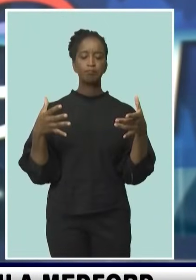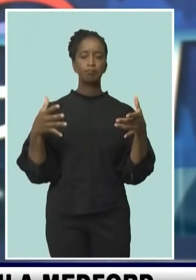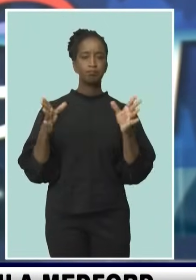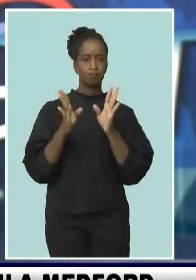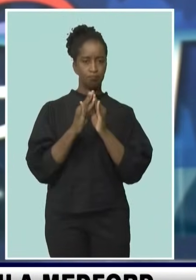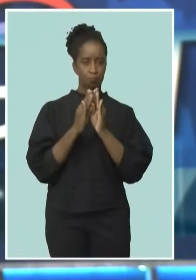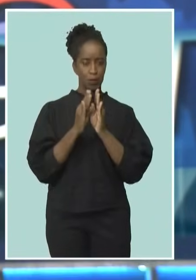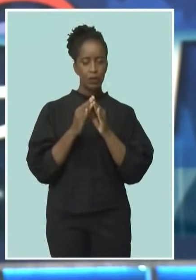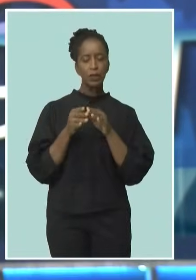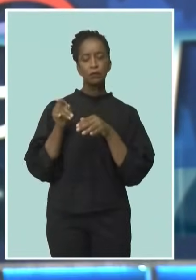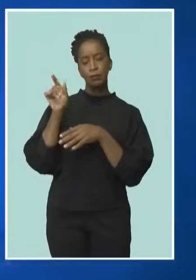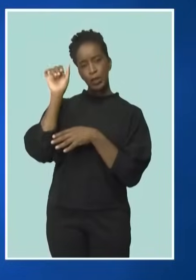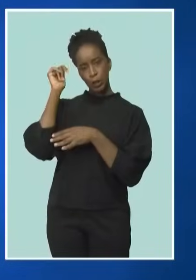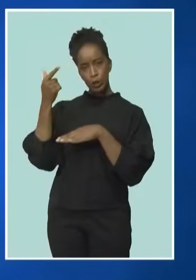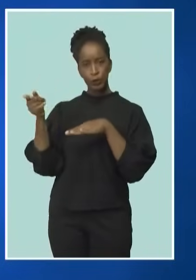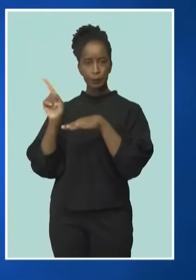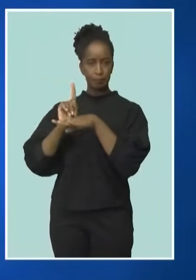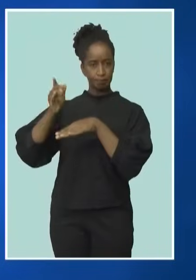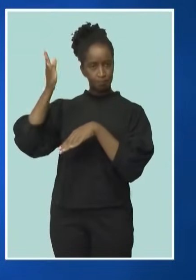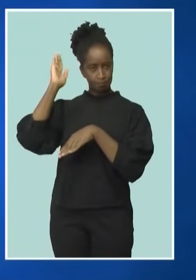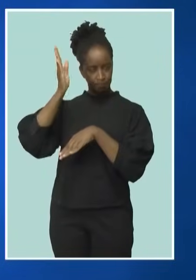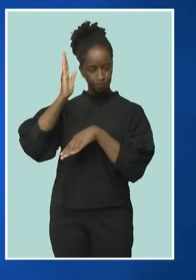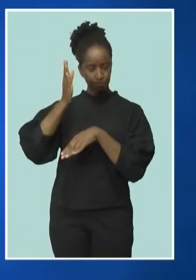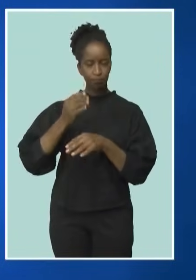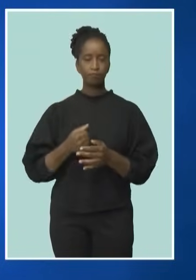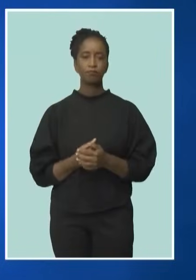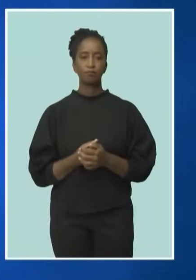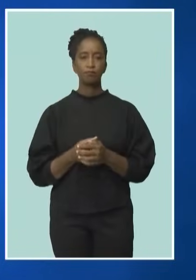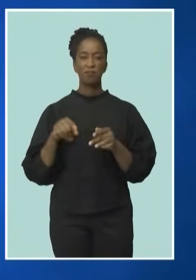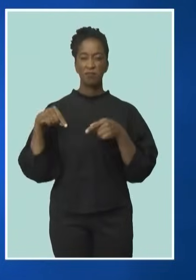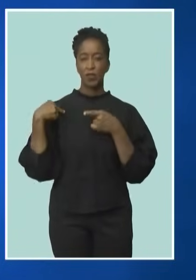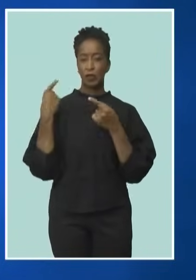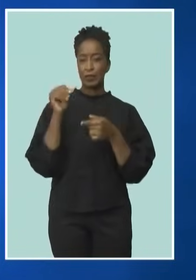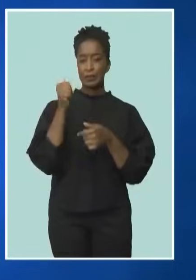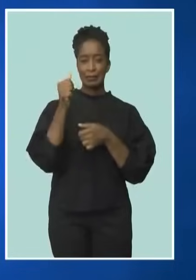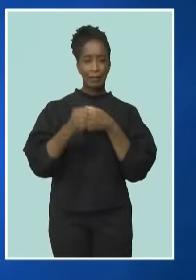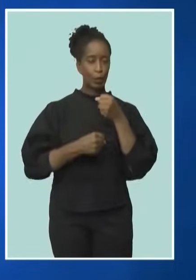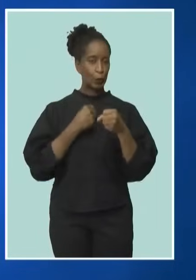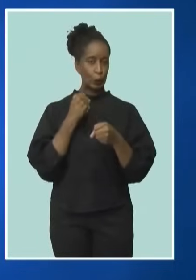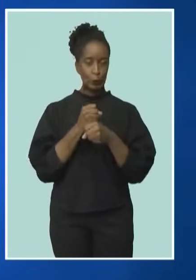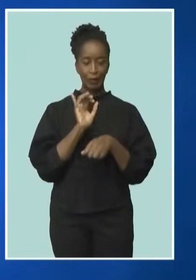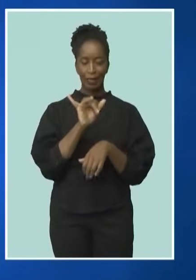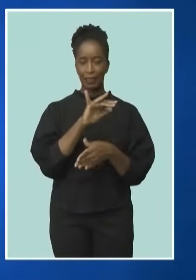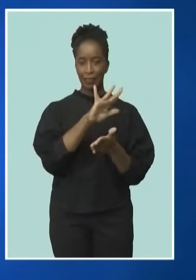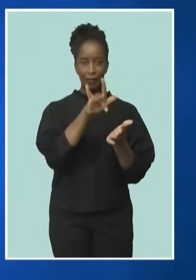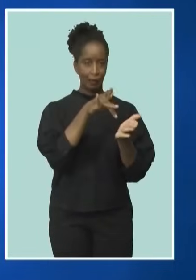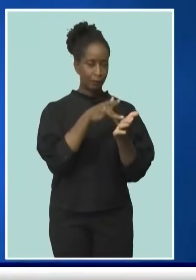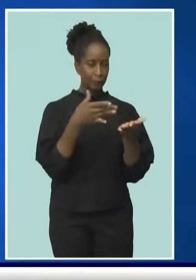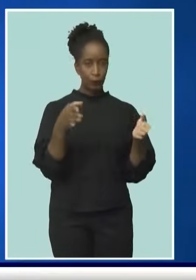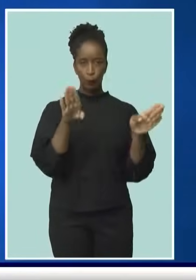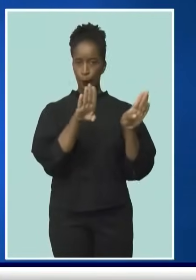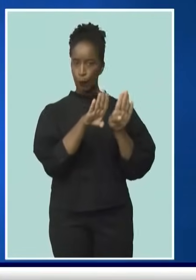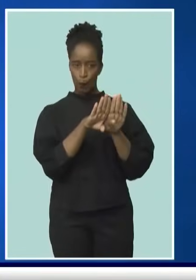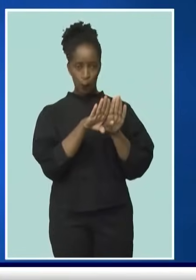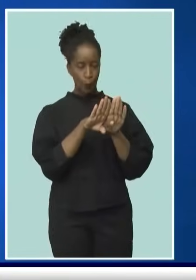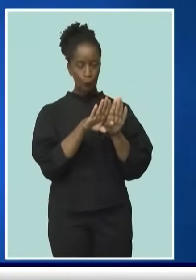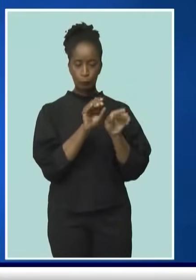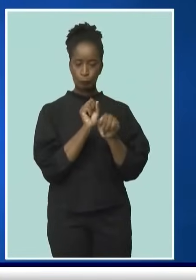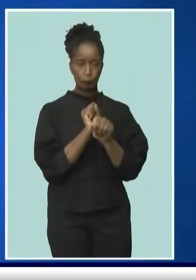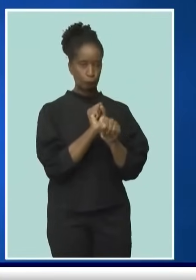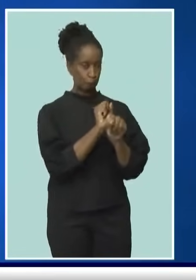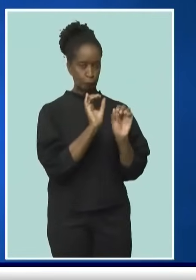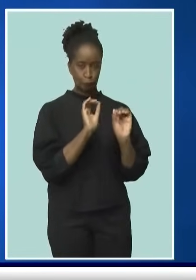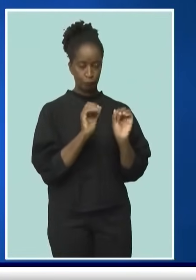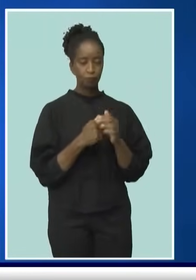that story. After more than a decade out of service, the Barbados Forensic Sciences Centre will be fully